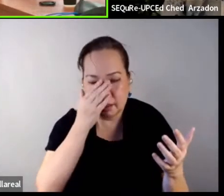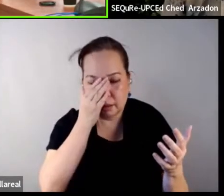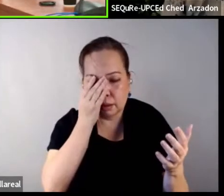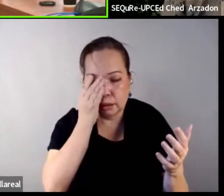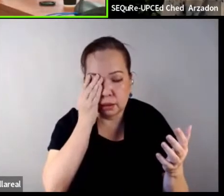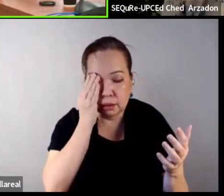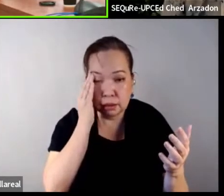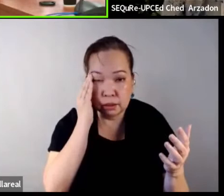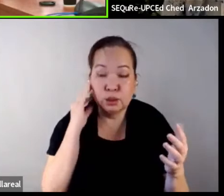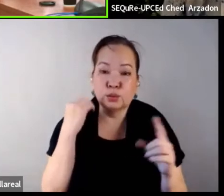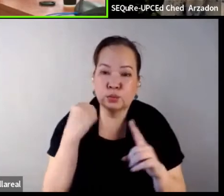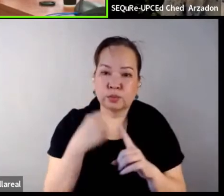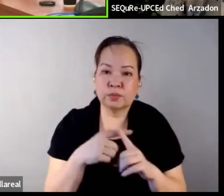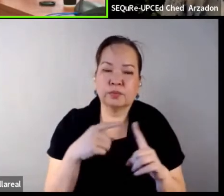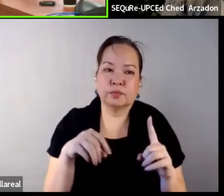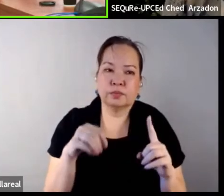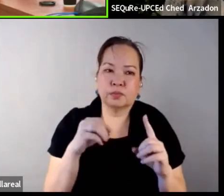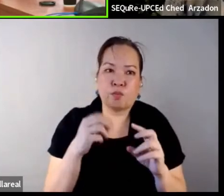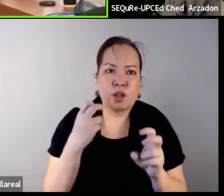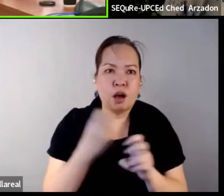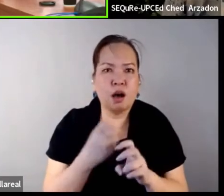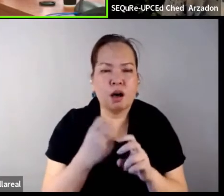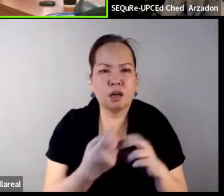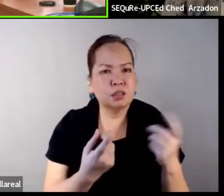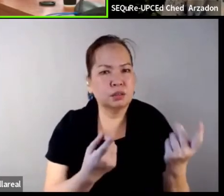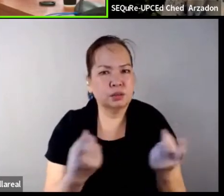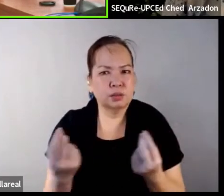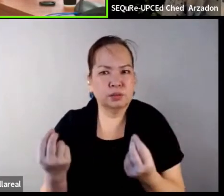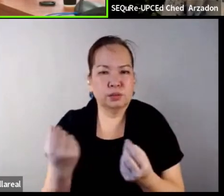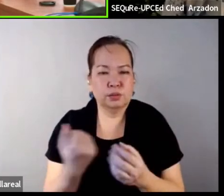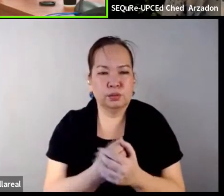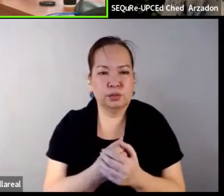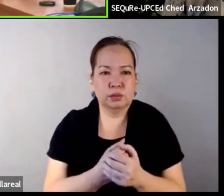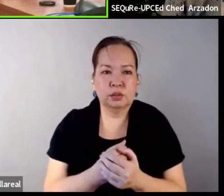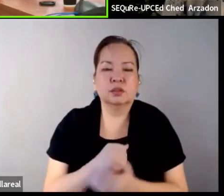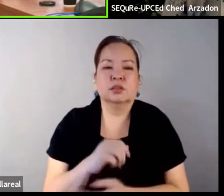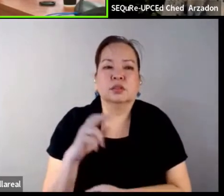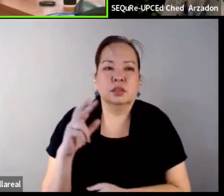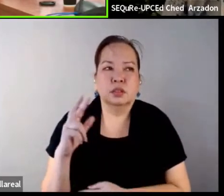parang nahirapan tayo sa pag-implement nito. At pangatlo,